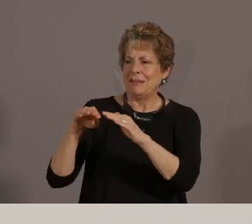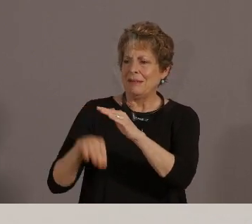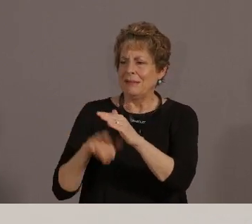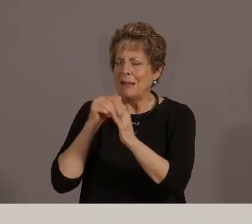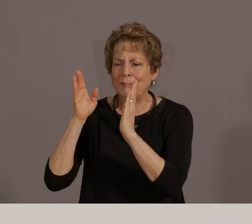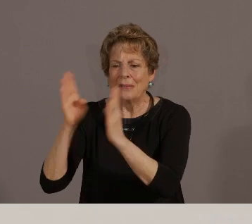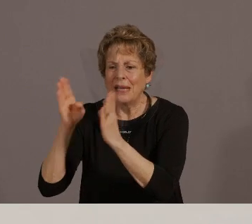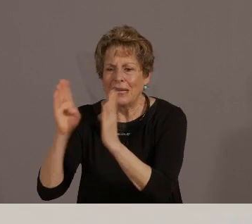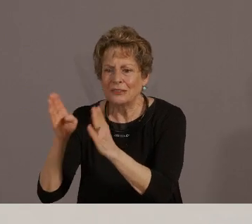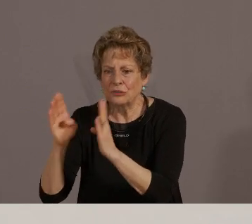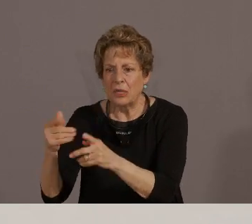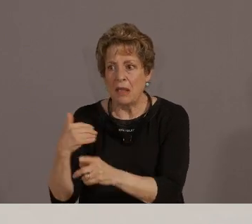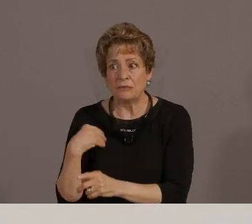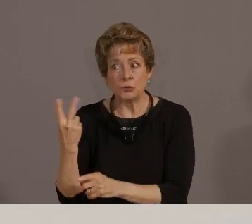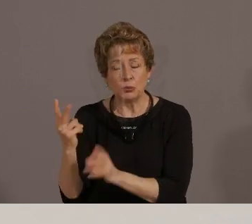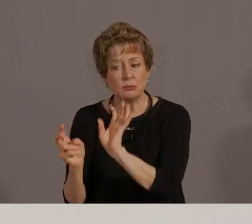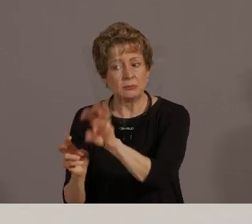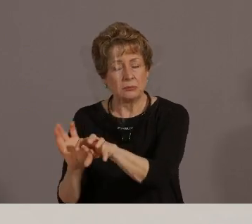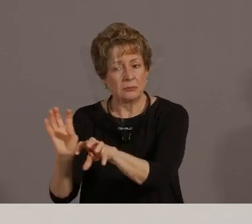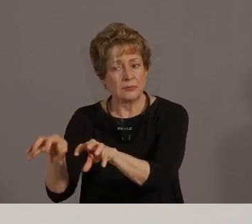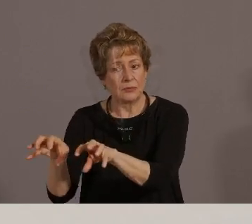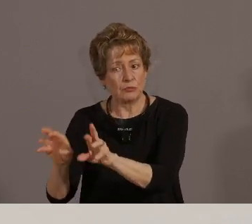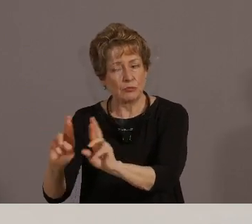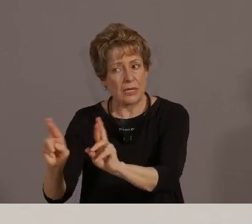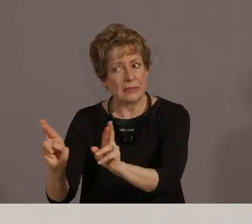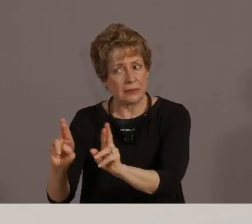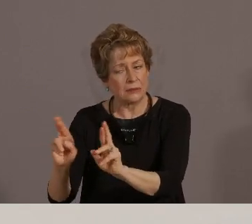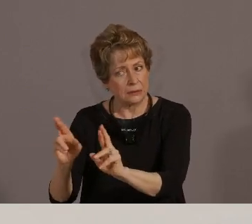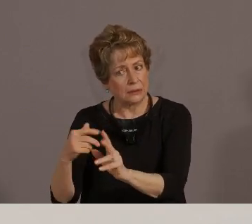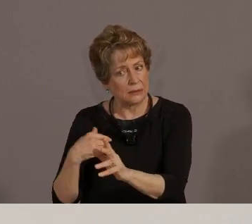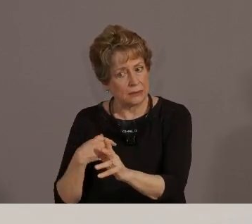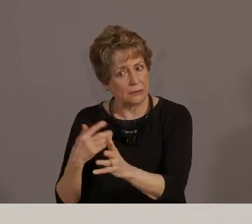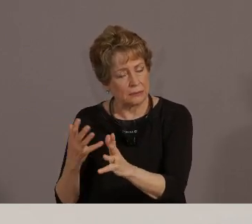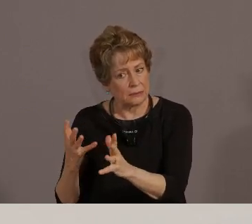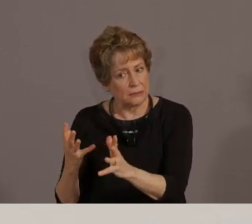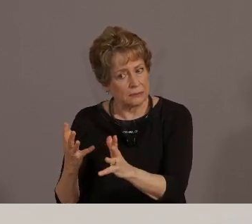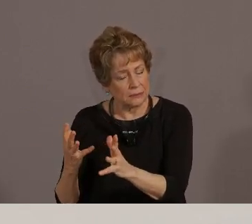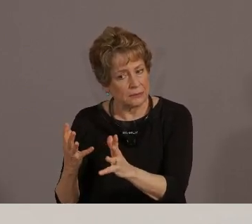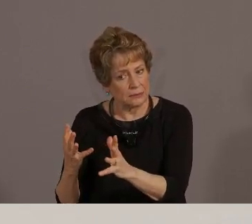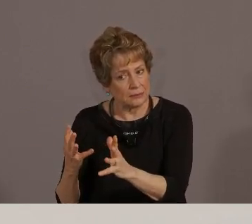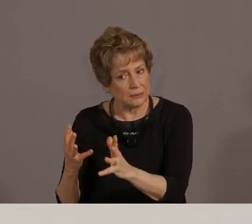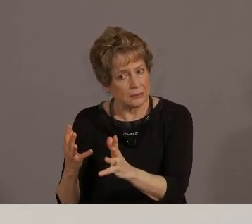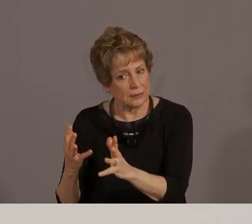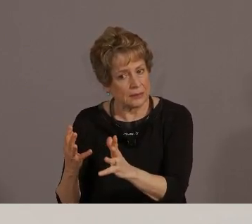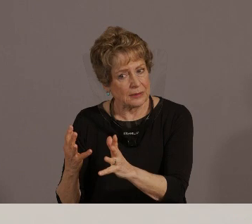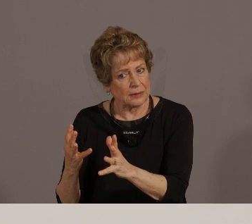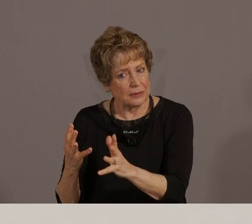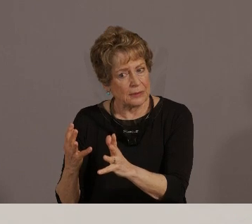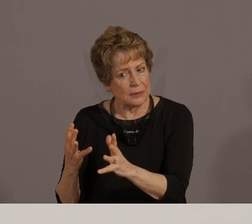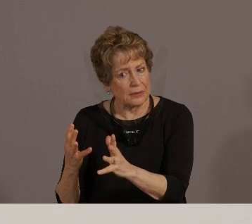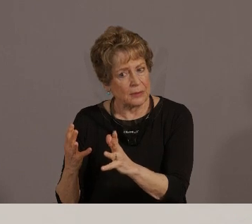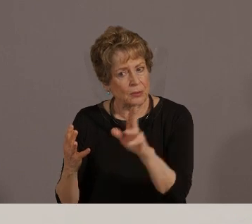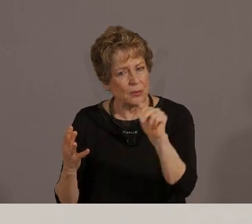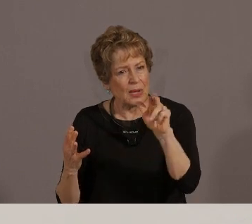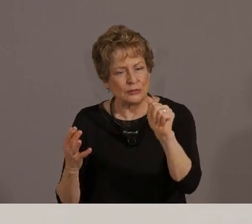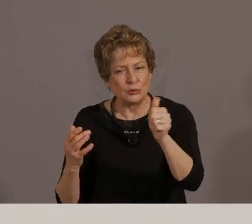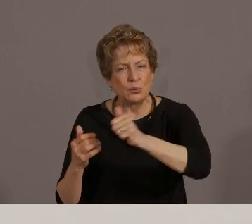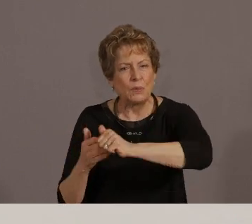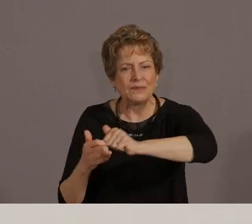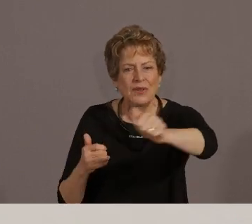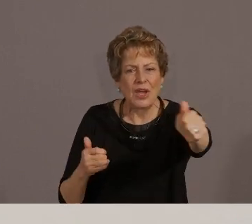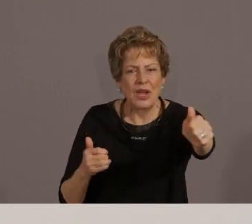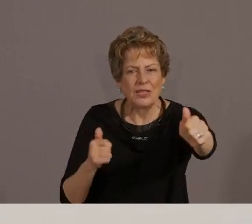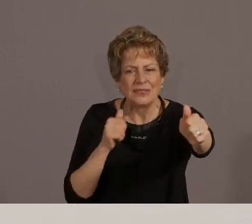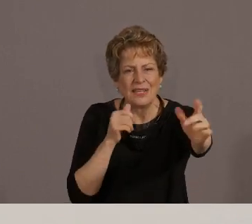already set up, El Pueblo and Keno, and that would then reach, as opposed to the U of A. That would